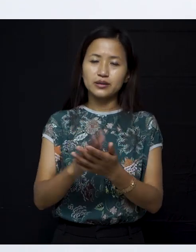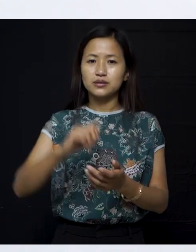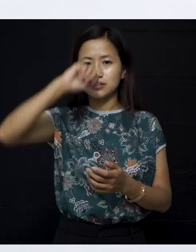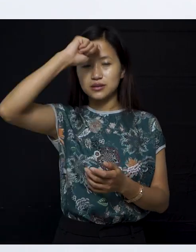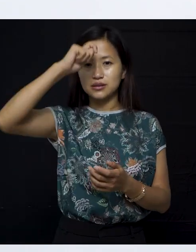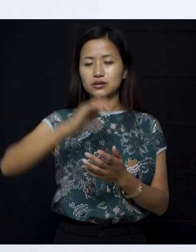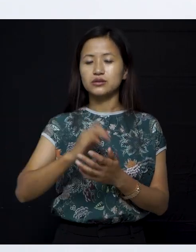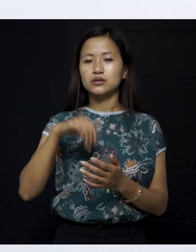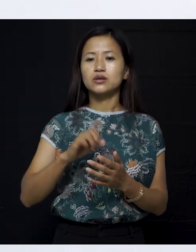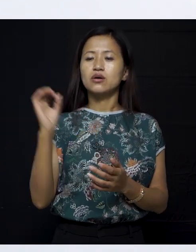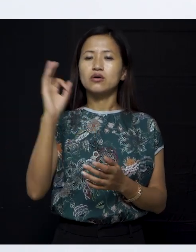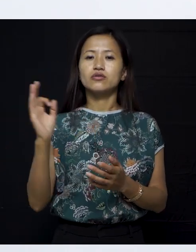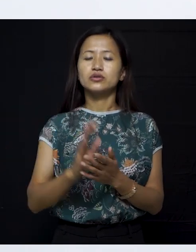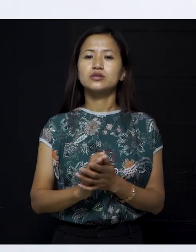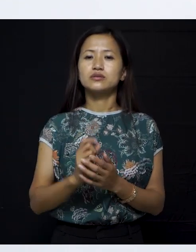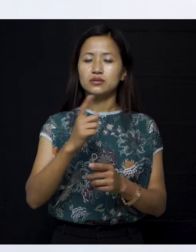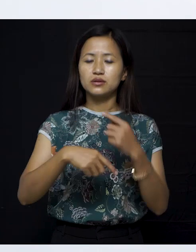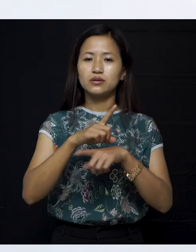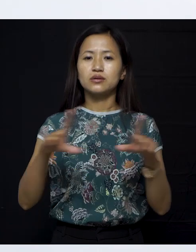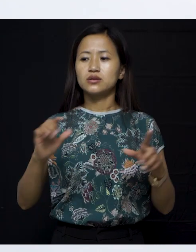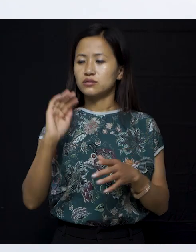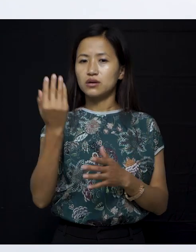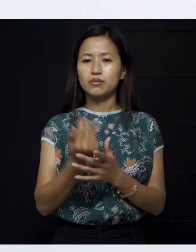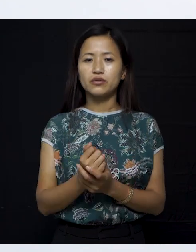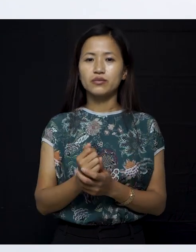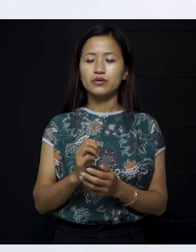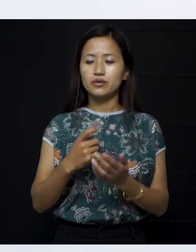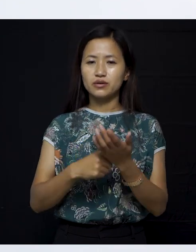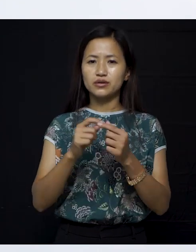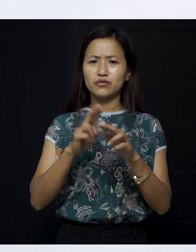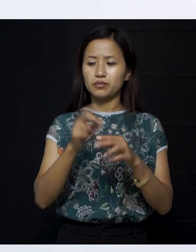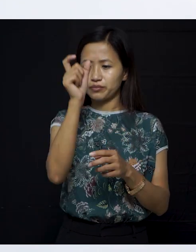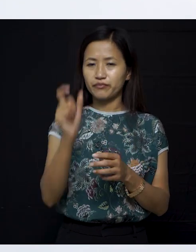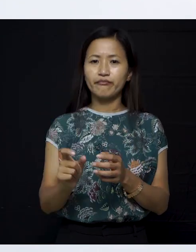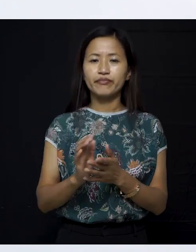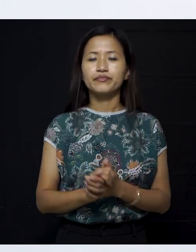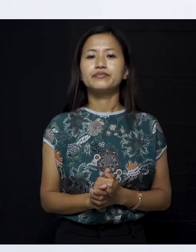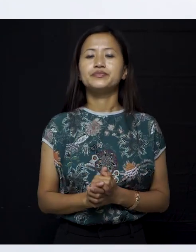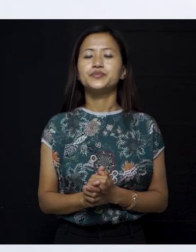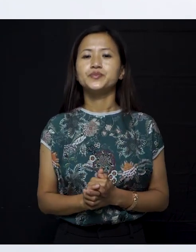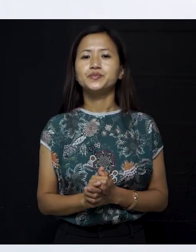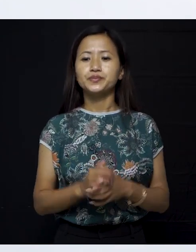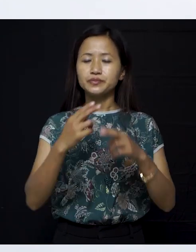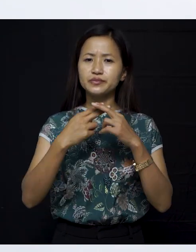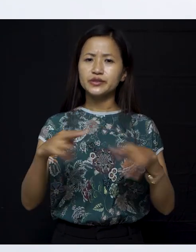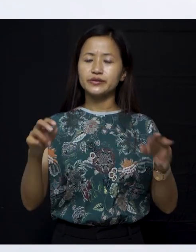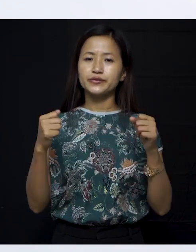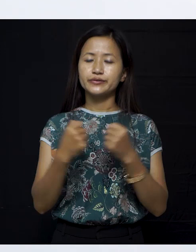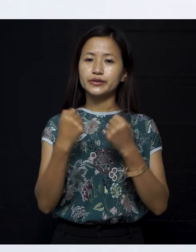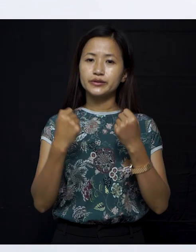language as their official language, whereas some of the reformers, some of the freedom